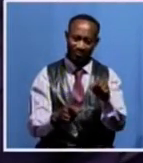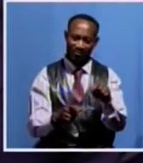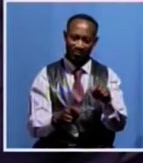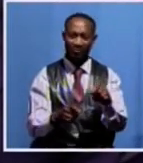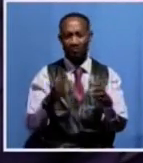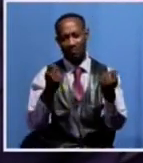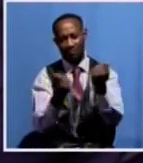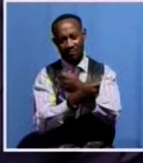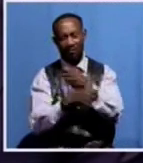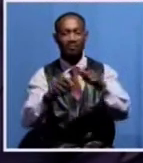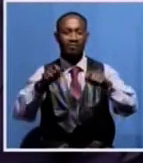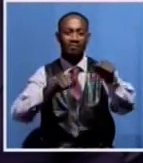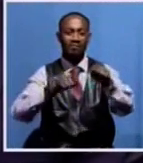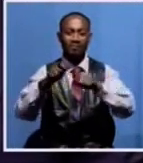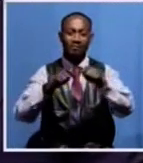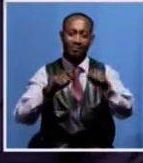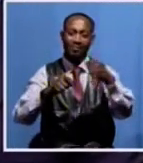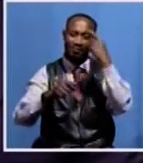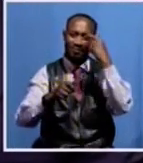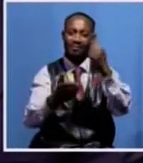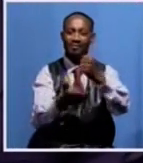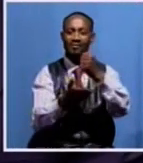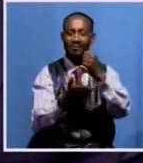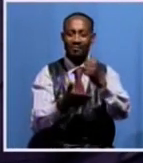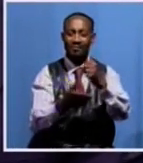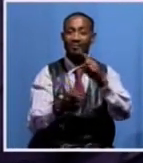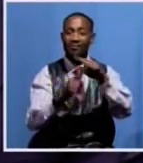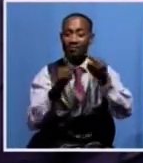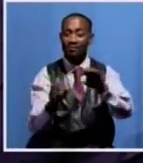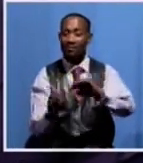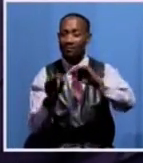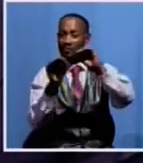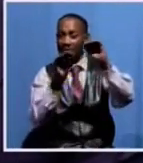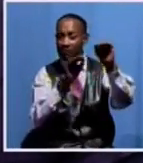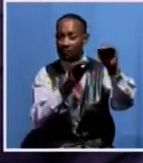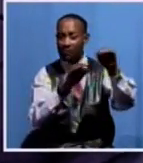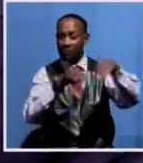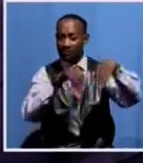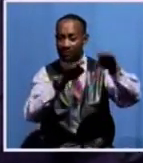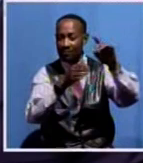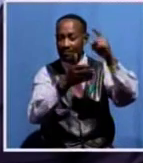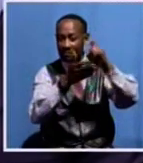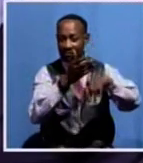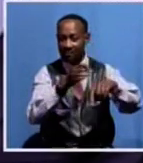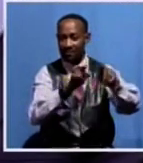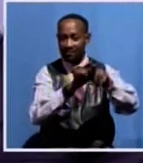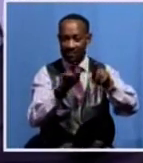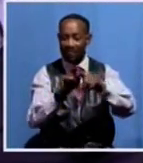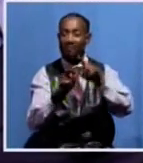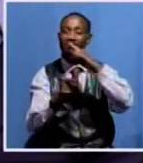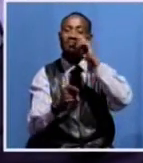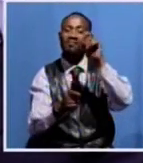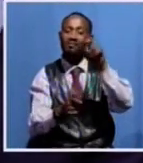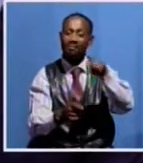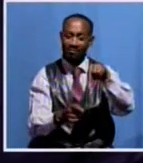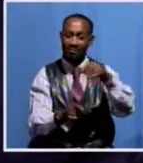VAT regime? But having moved to the sales tax as an alternative before we answered